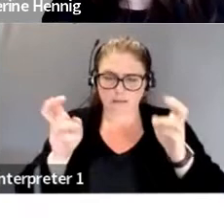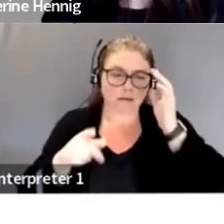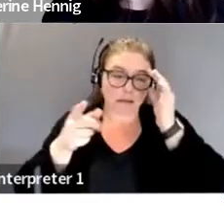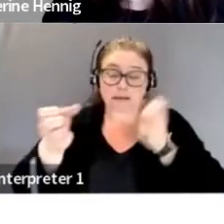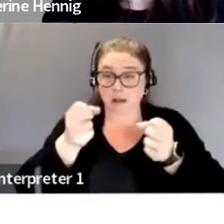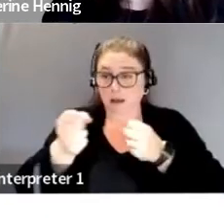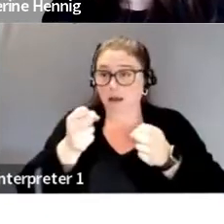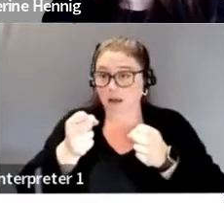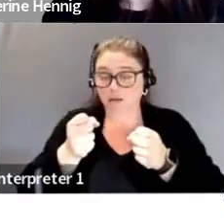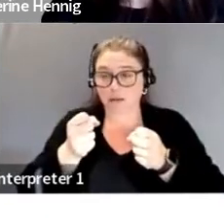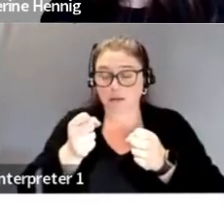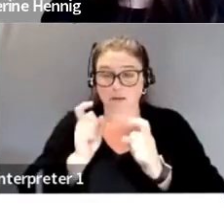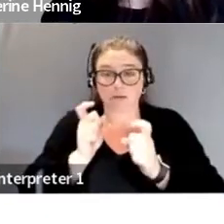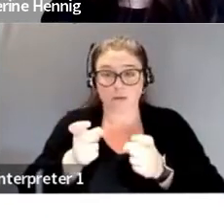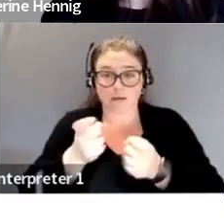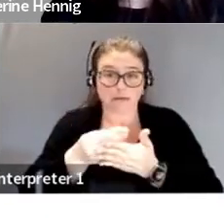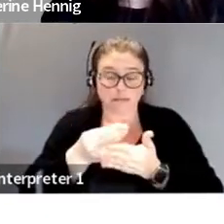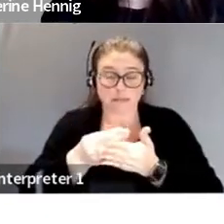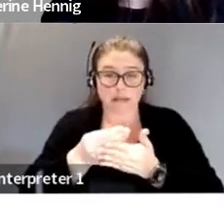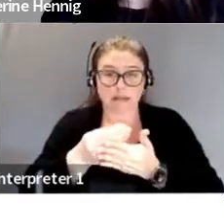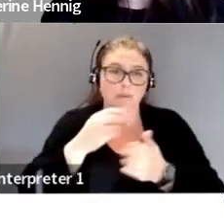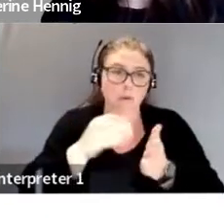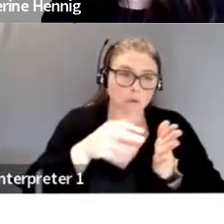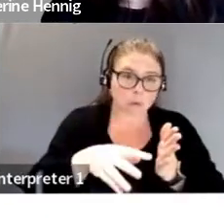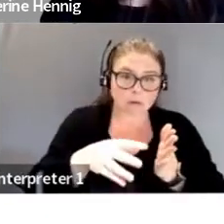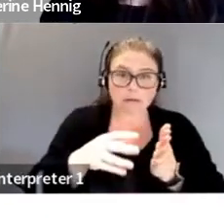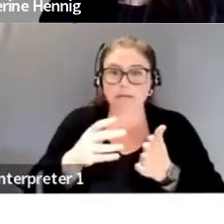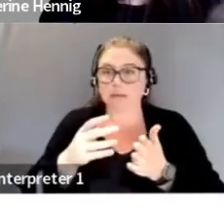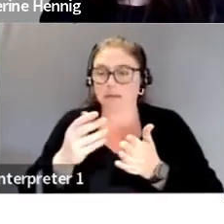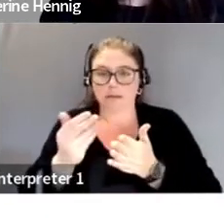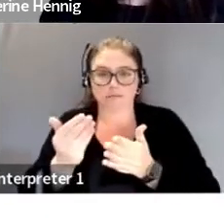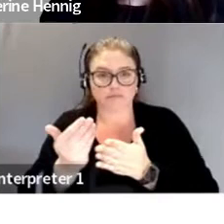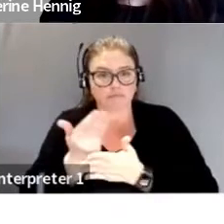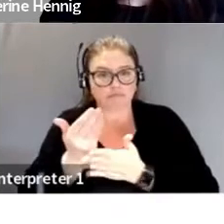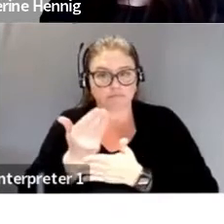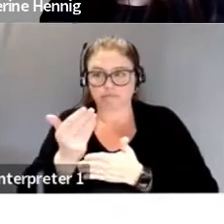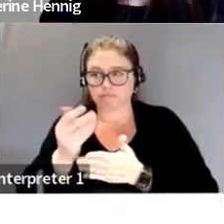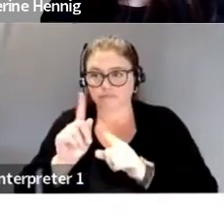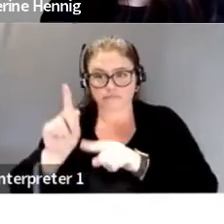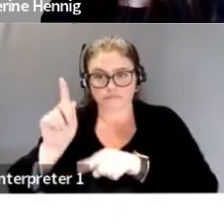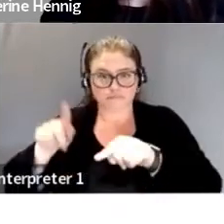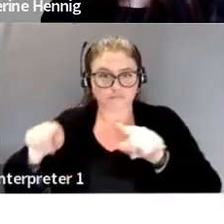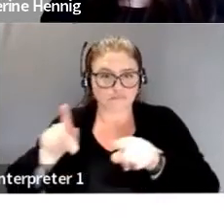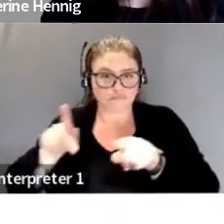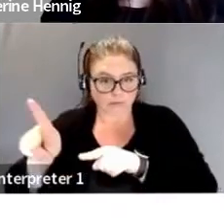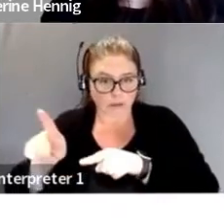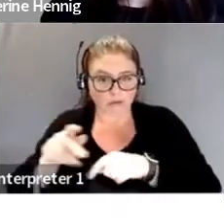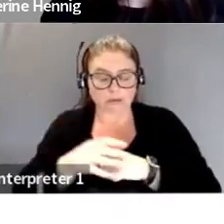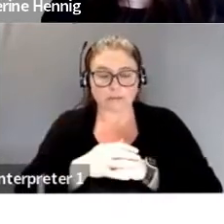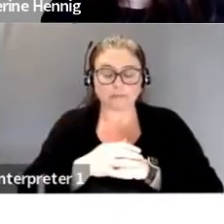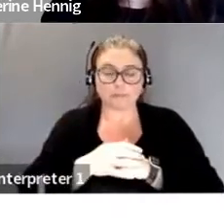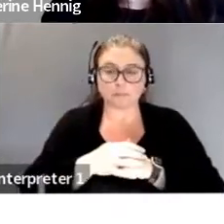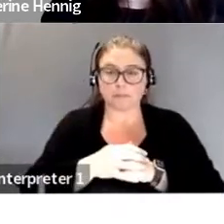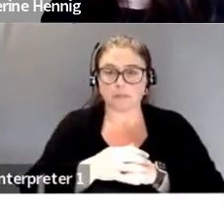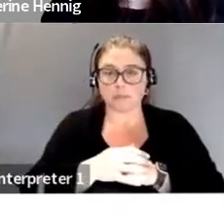both students and businesses alike, which is why it's one of my personal favorites, because it gives money for businesses to hire students. So not only is it